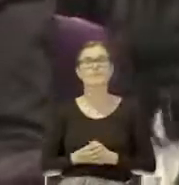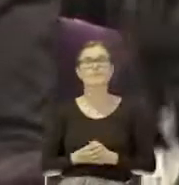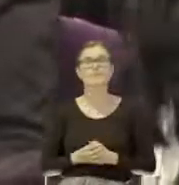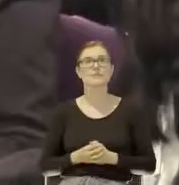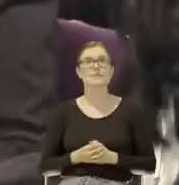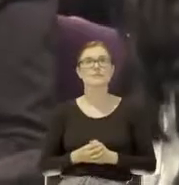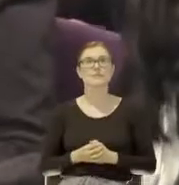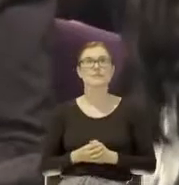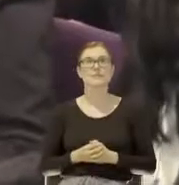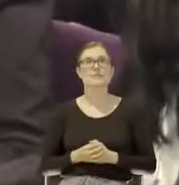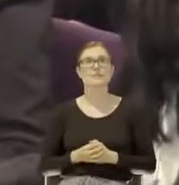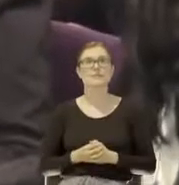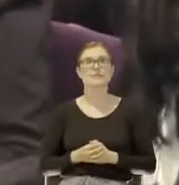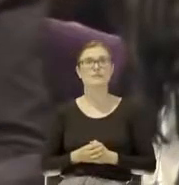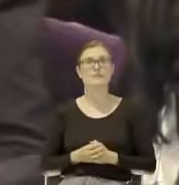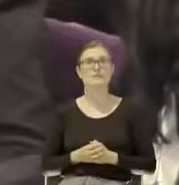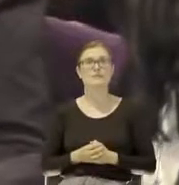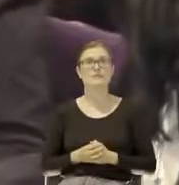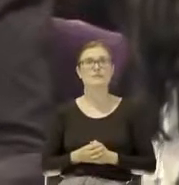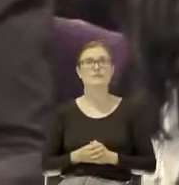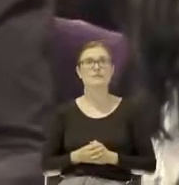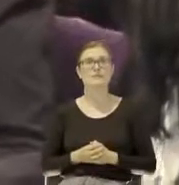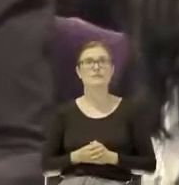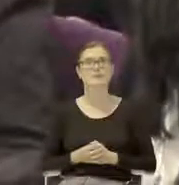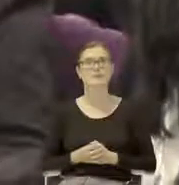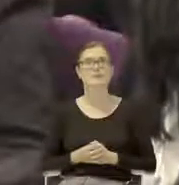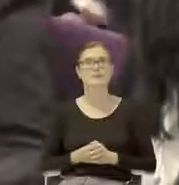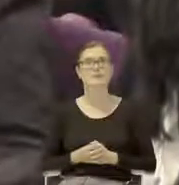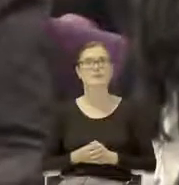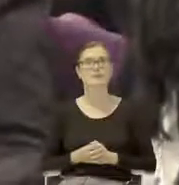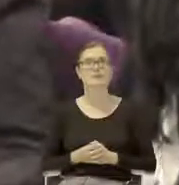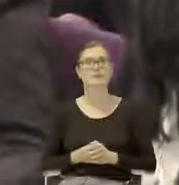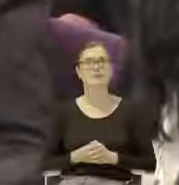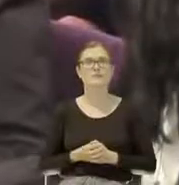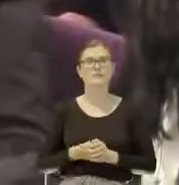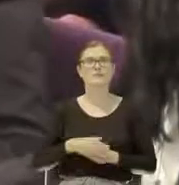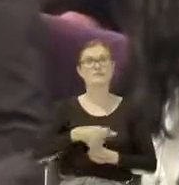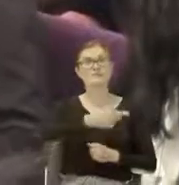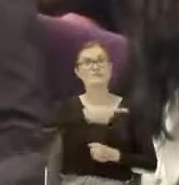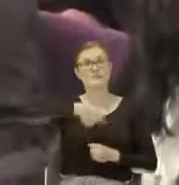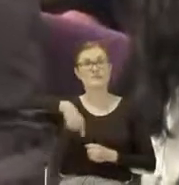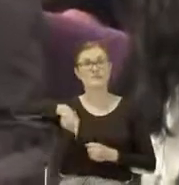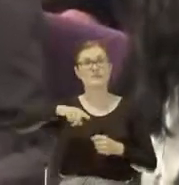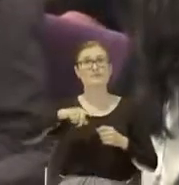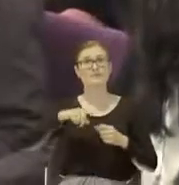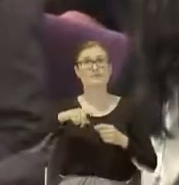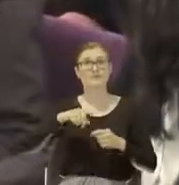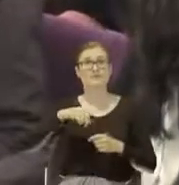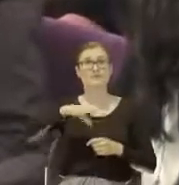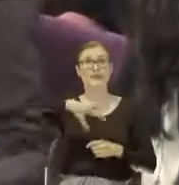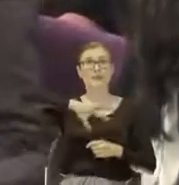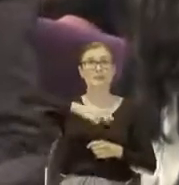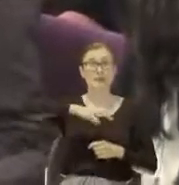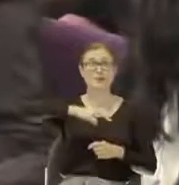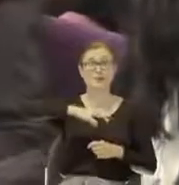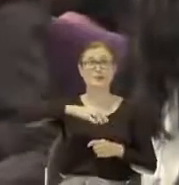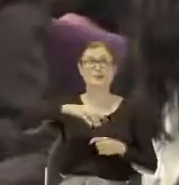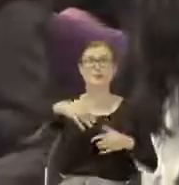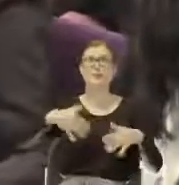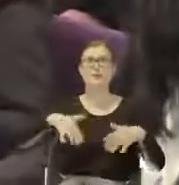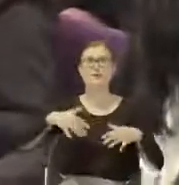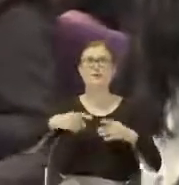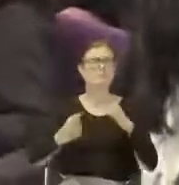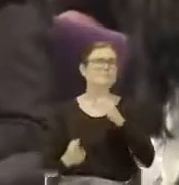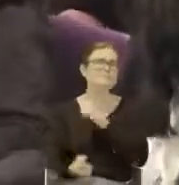we never thought it will befall us. And one must say that also in the Eastern Cape there